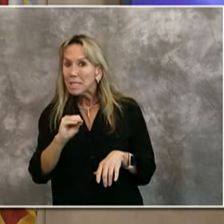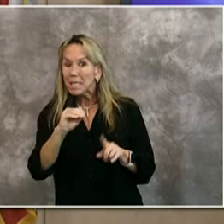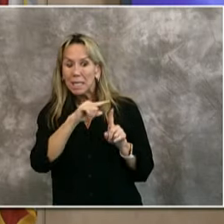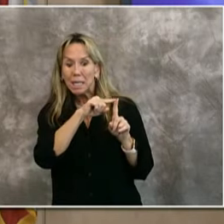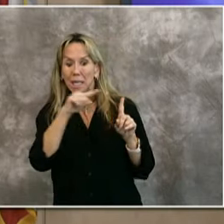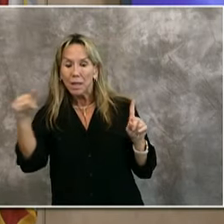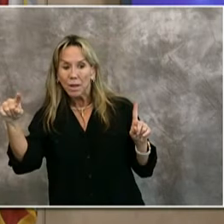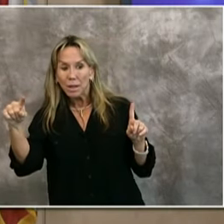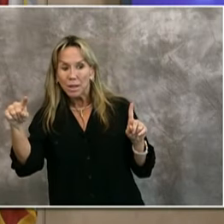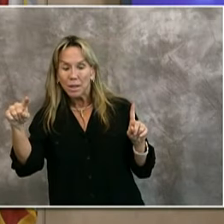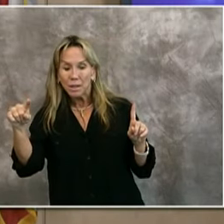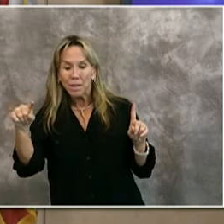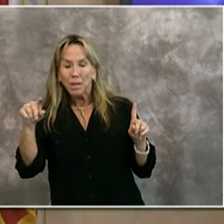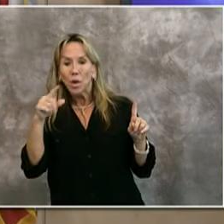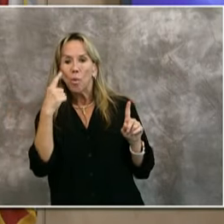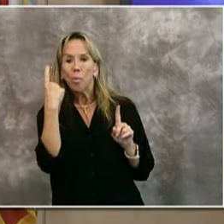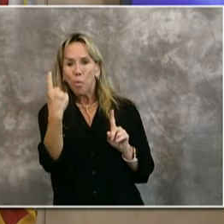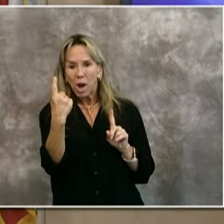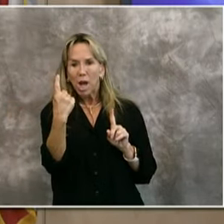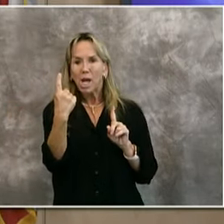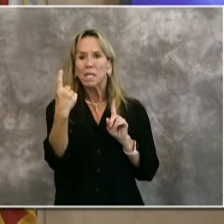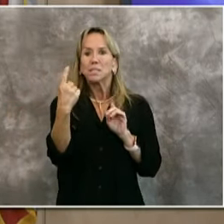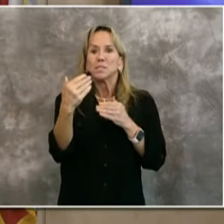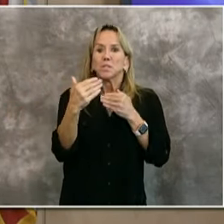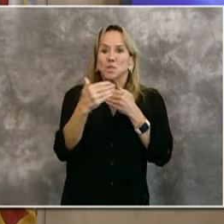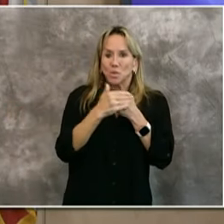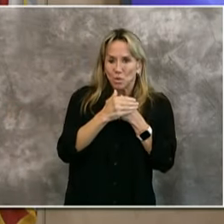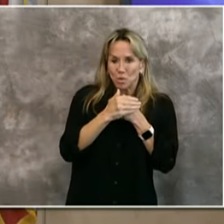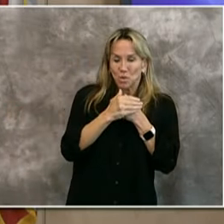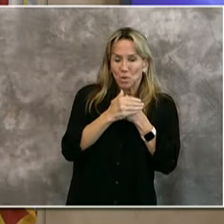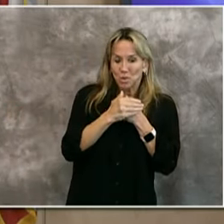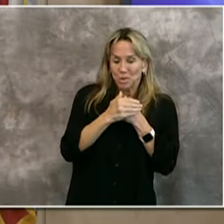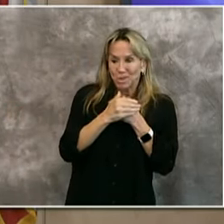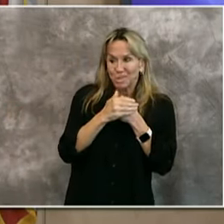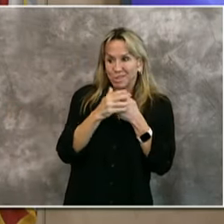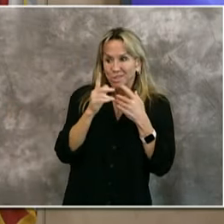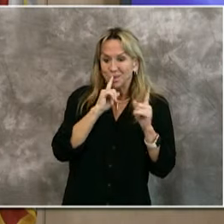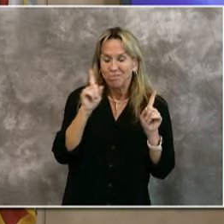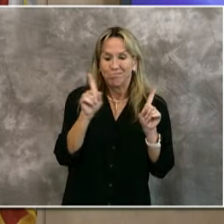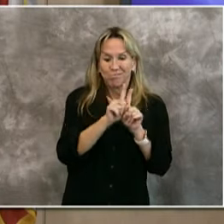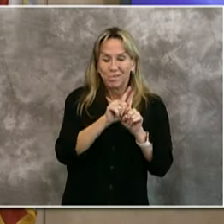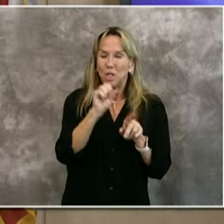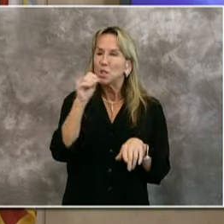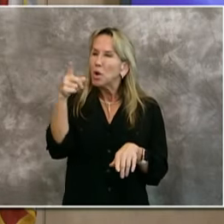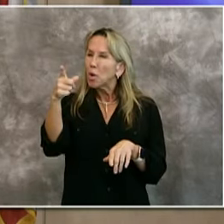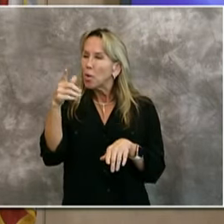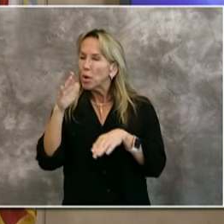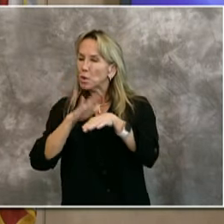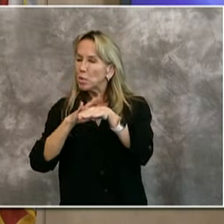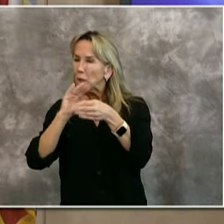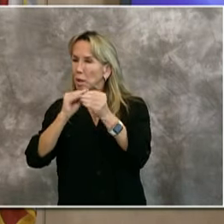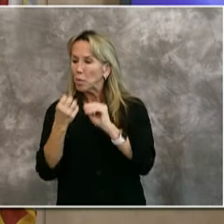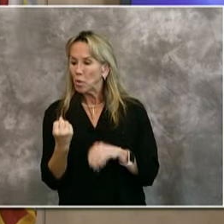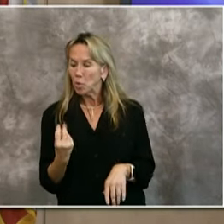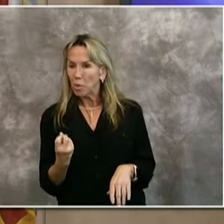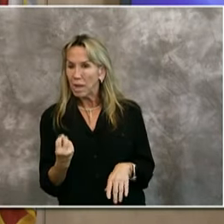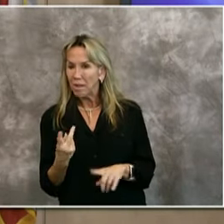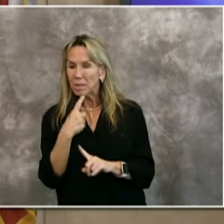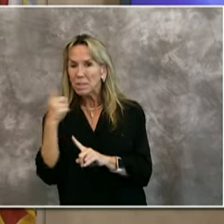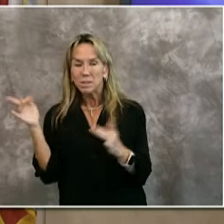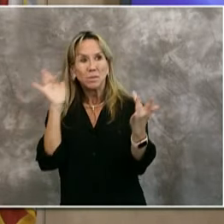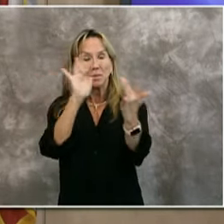one close contact. So trigger number 12 talks about reaching out to people, and right now you're attempting to reach